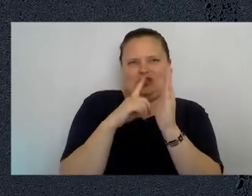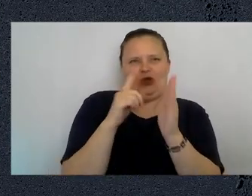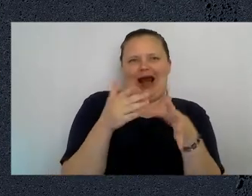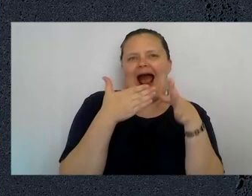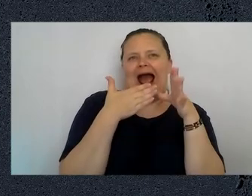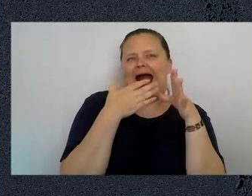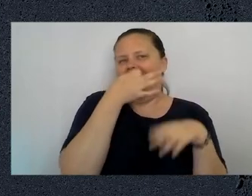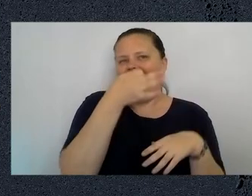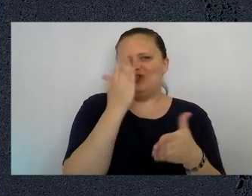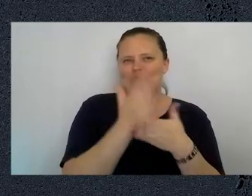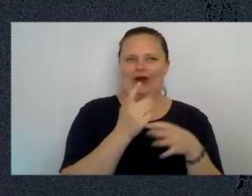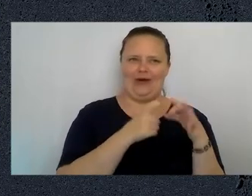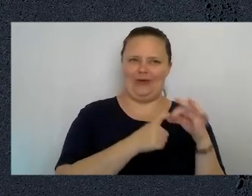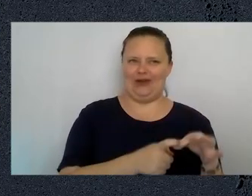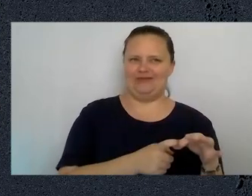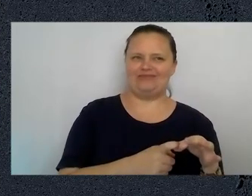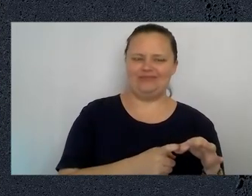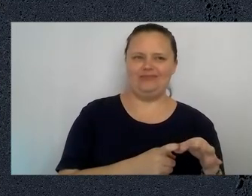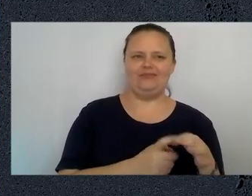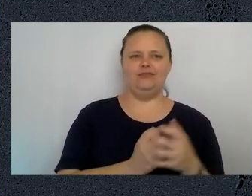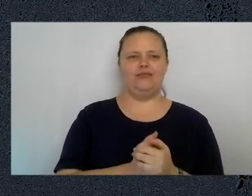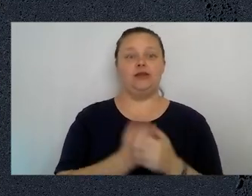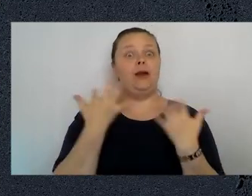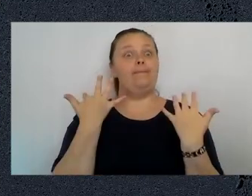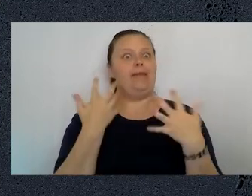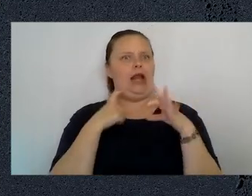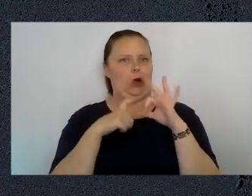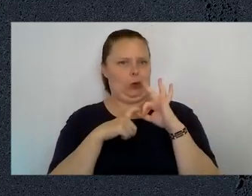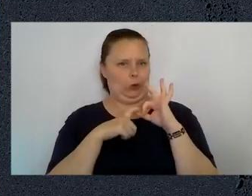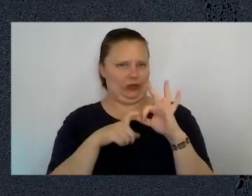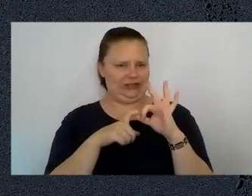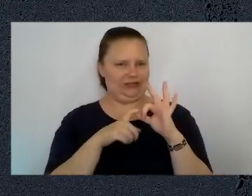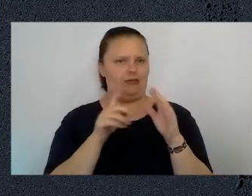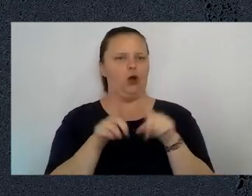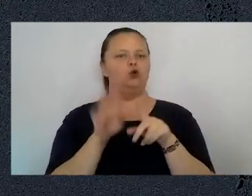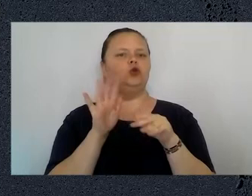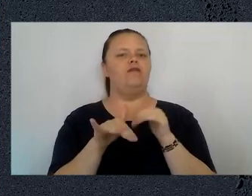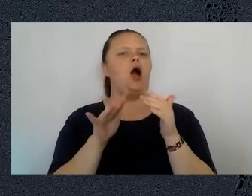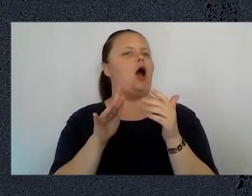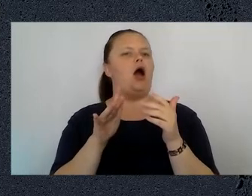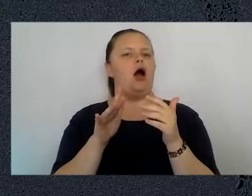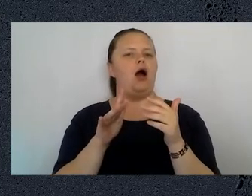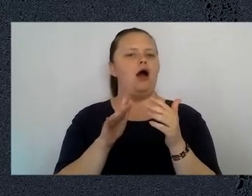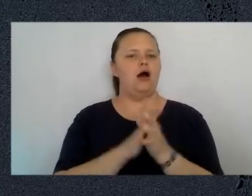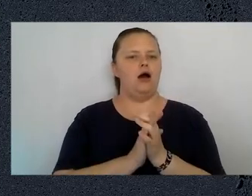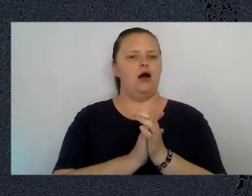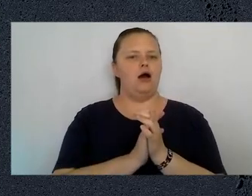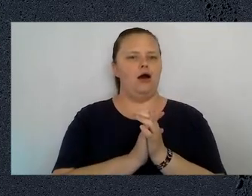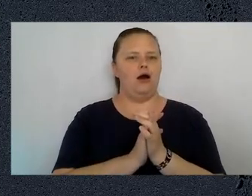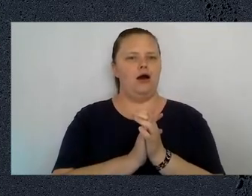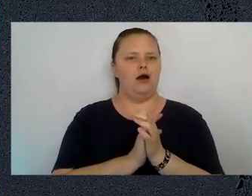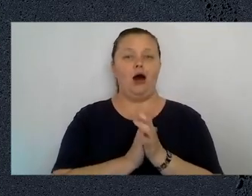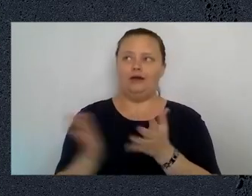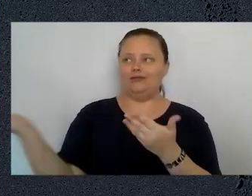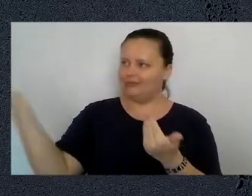question. Ah, that's so potent. So we had a number of questions. That question, we also had a question about, well, why do we assume... Oh, you had a question too. Oh, come on down. Yeah,